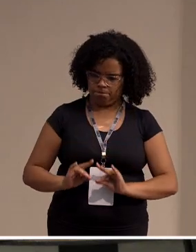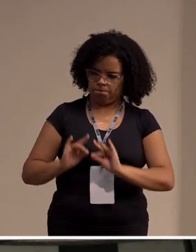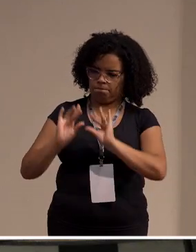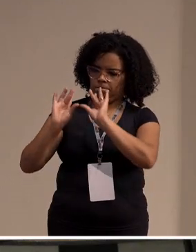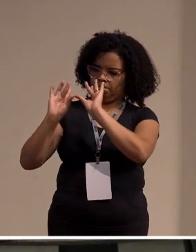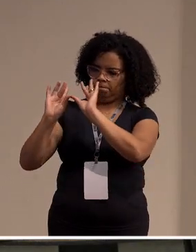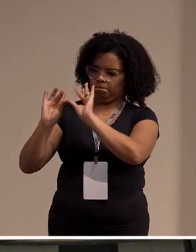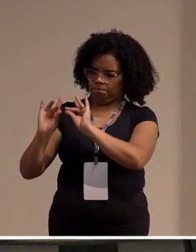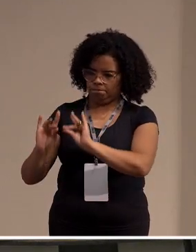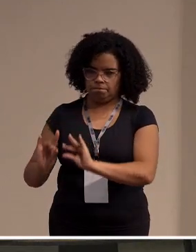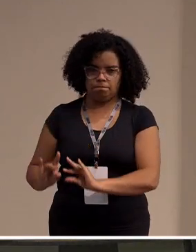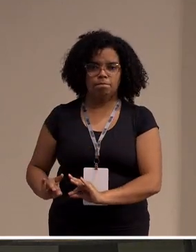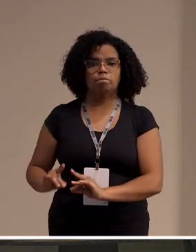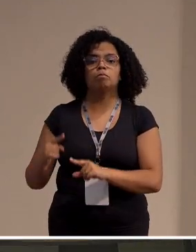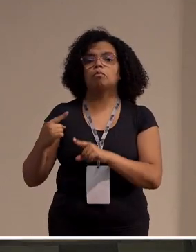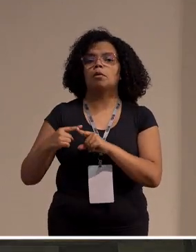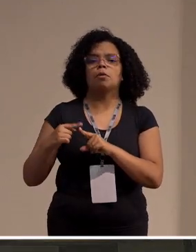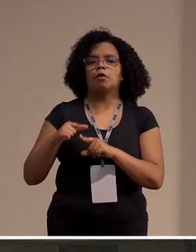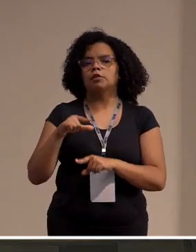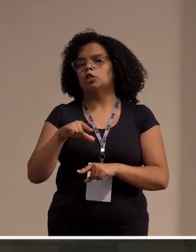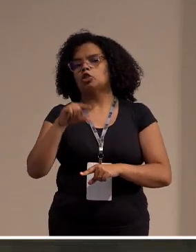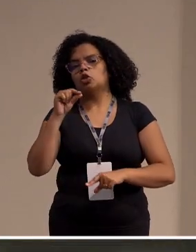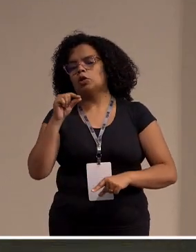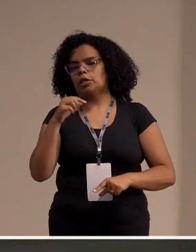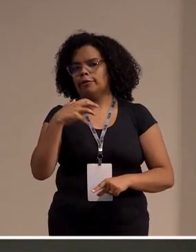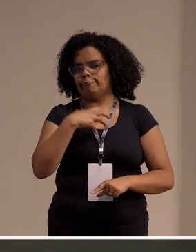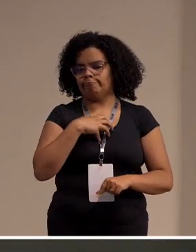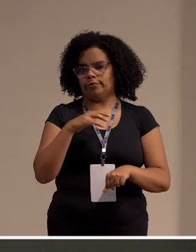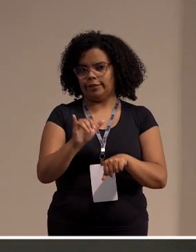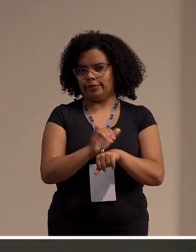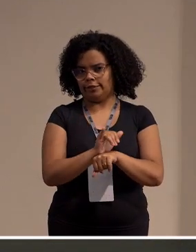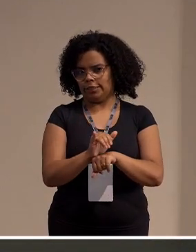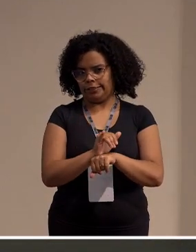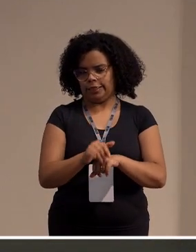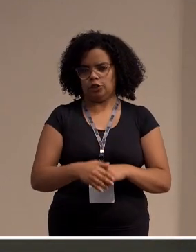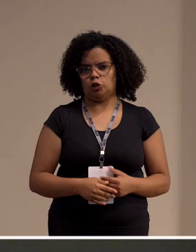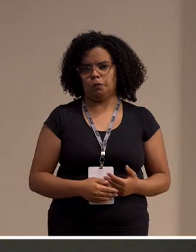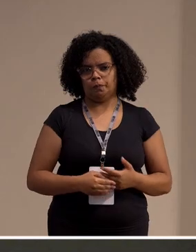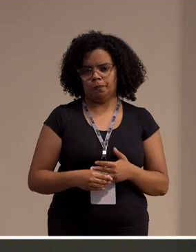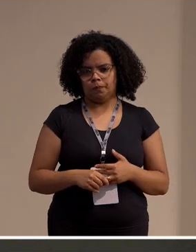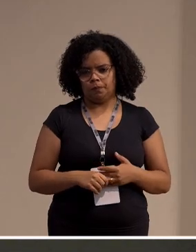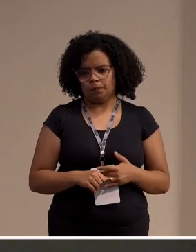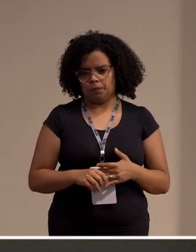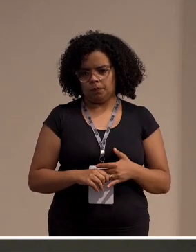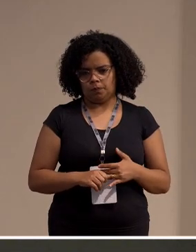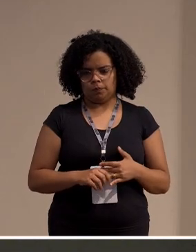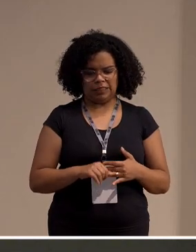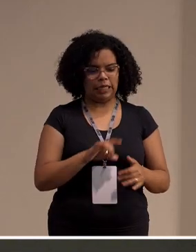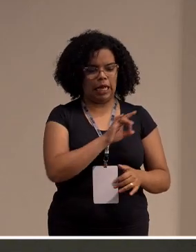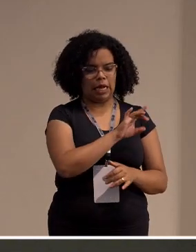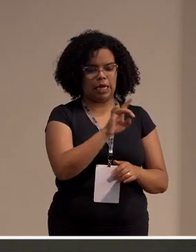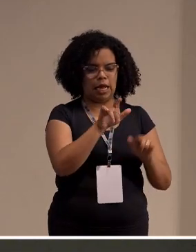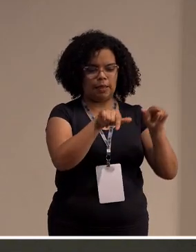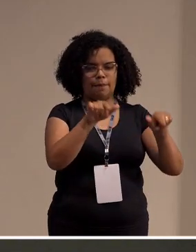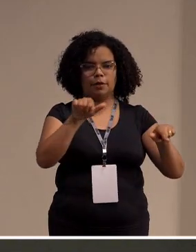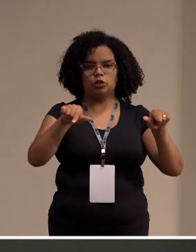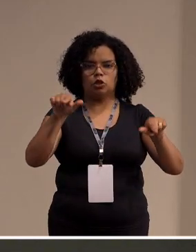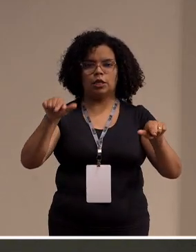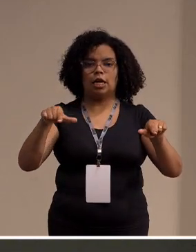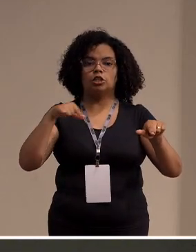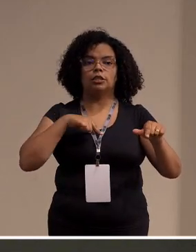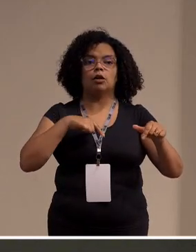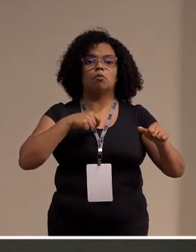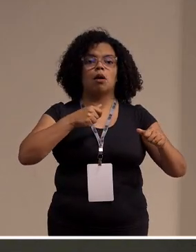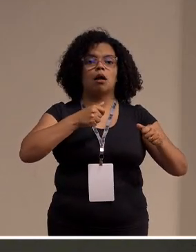dos personagens. Por que você escolheu esse formato ali, esse jeito de contar a história em que cada personagem aparece